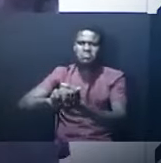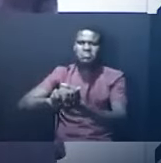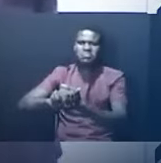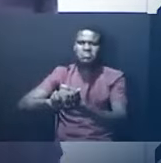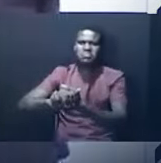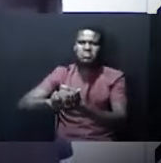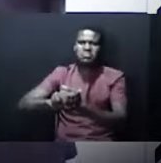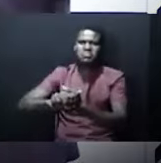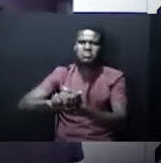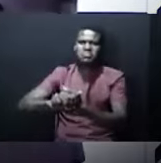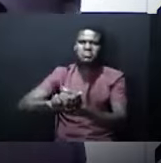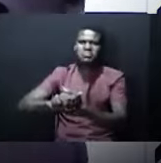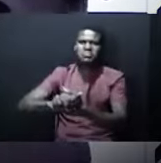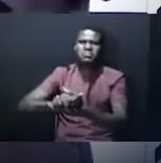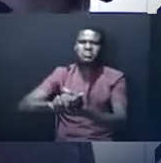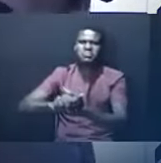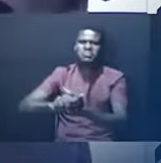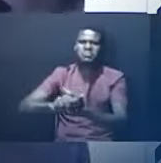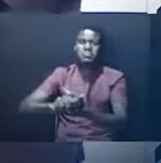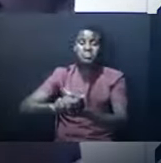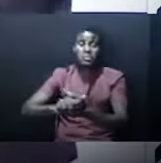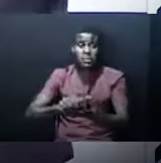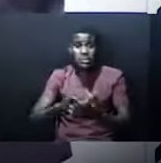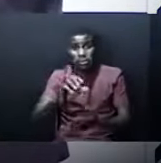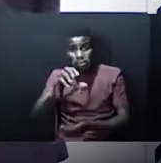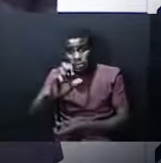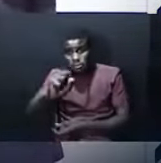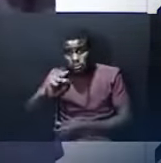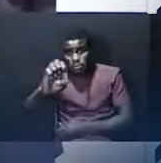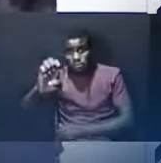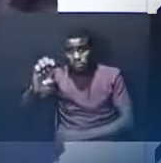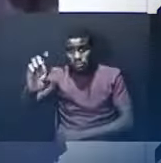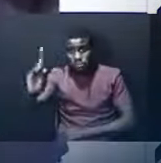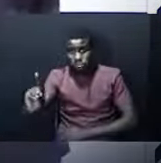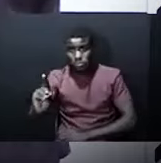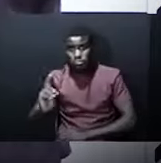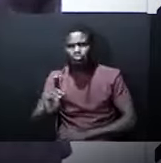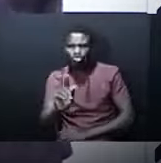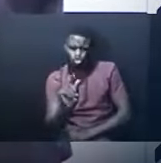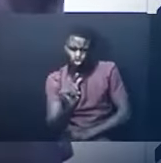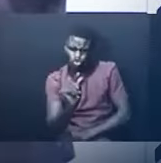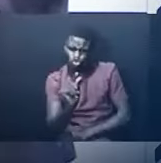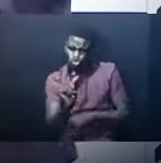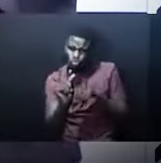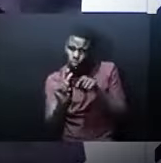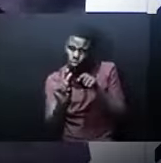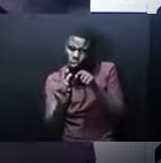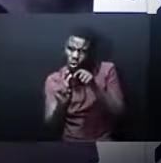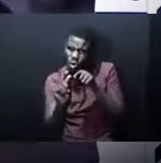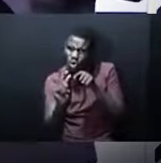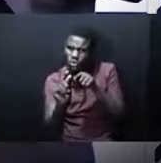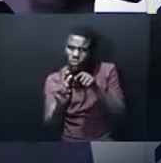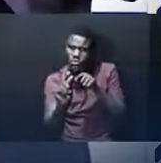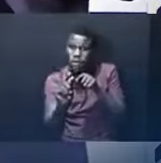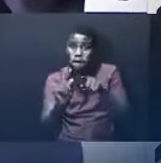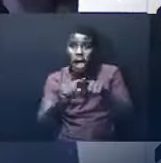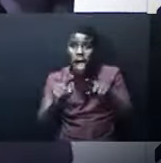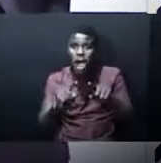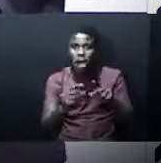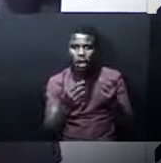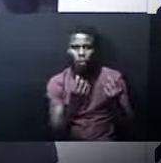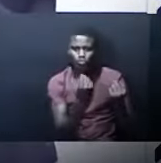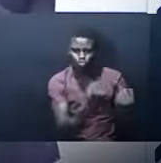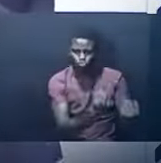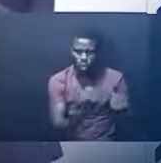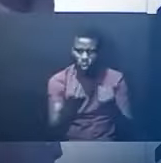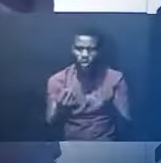See, tiny as these seeds may seem to be, they are powerful